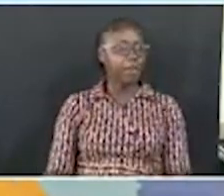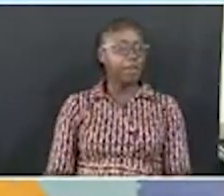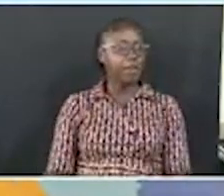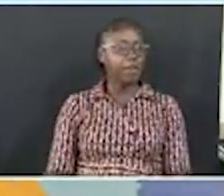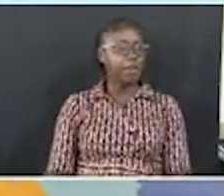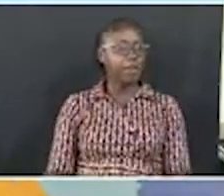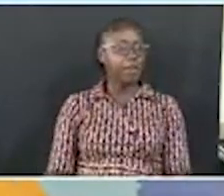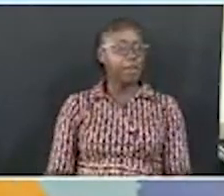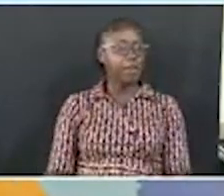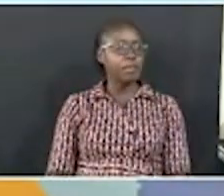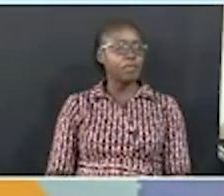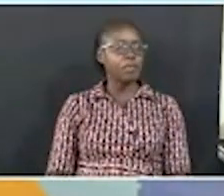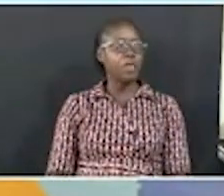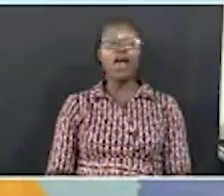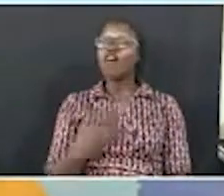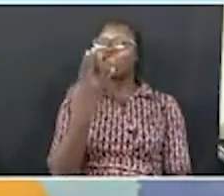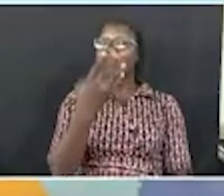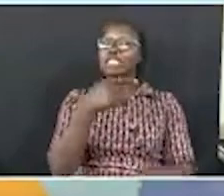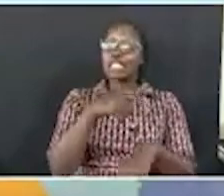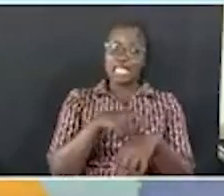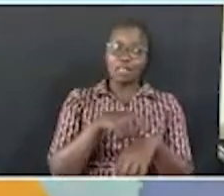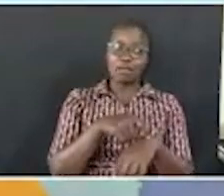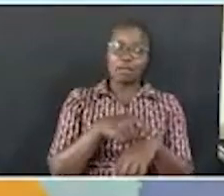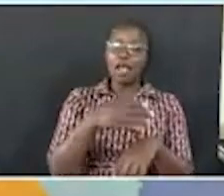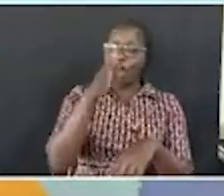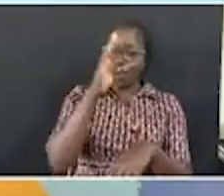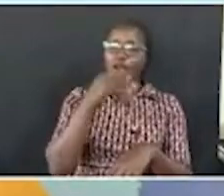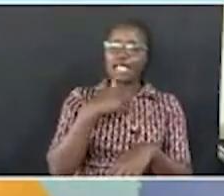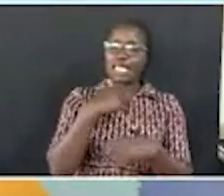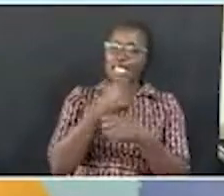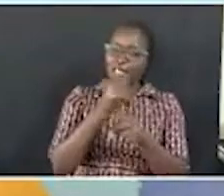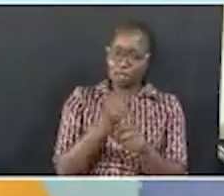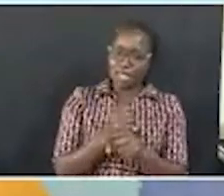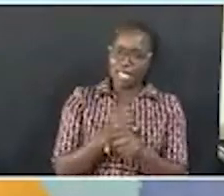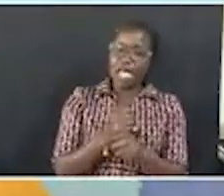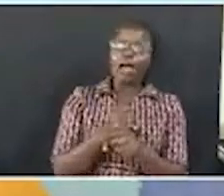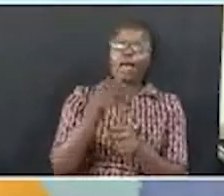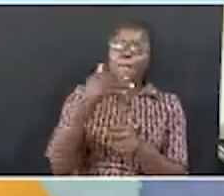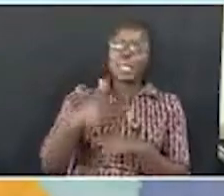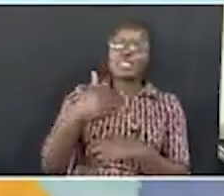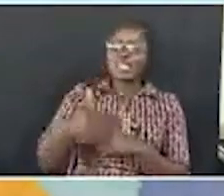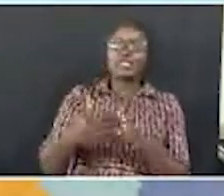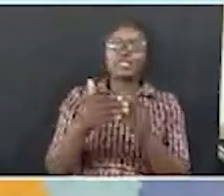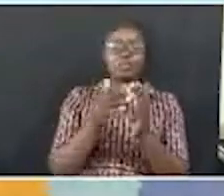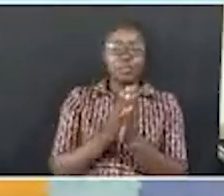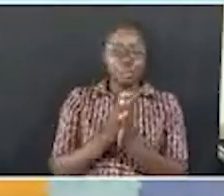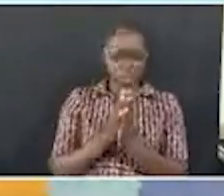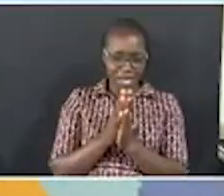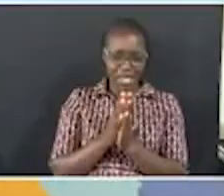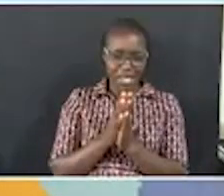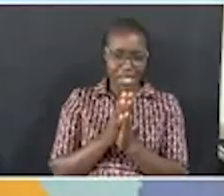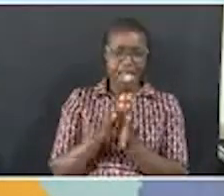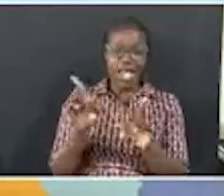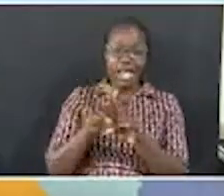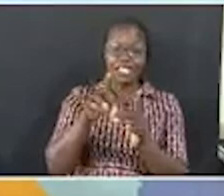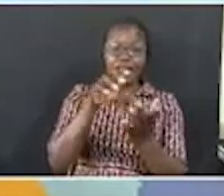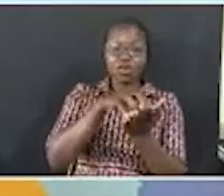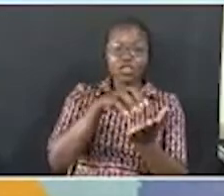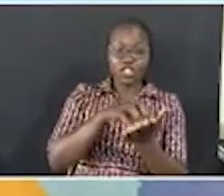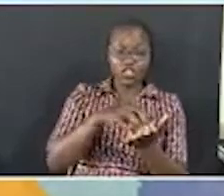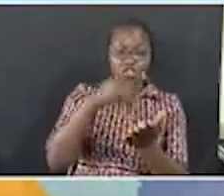I'm repeating for the fourth time that God has made persistence in prayer